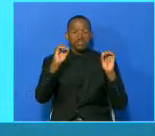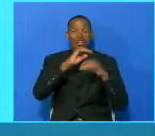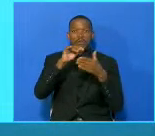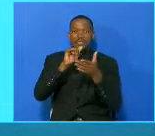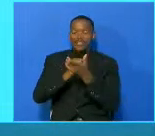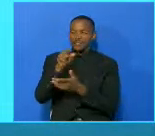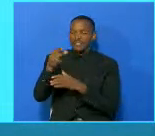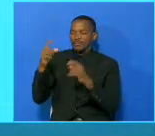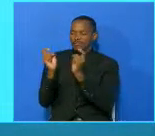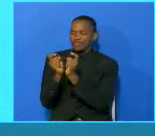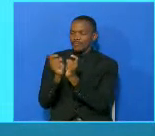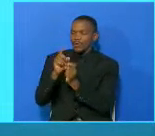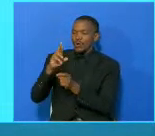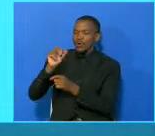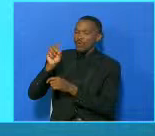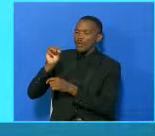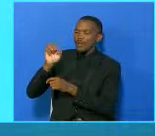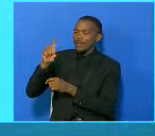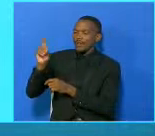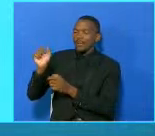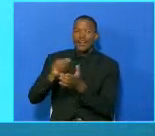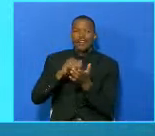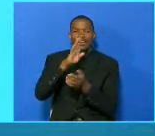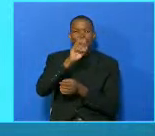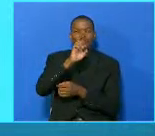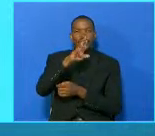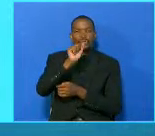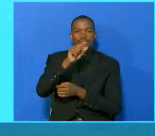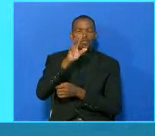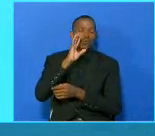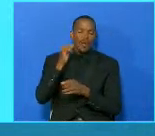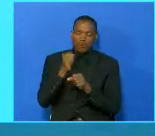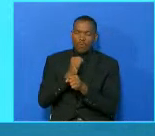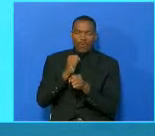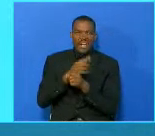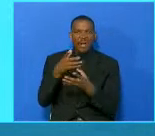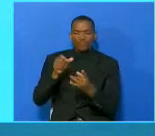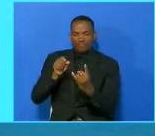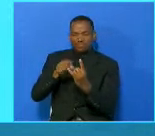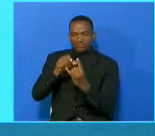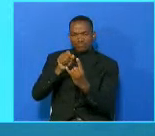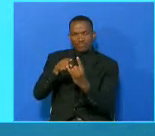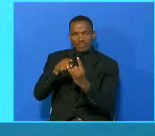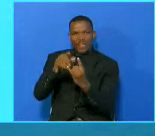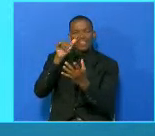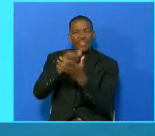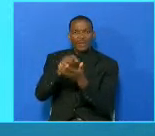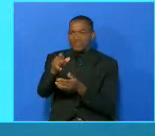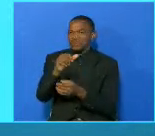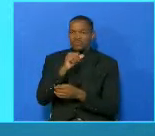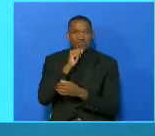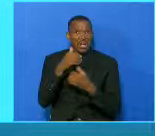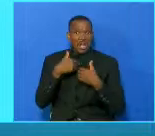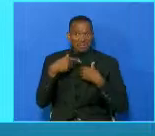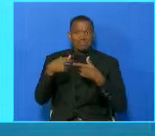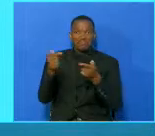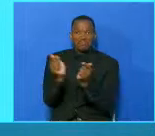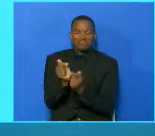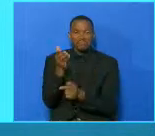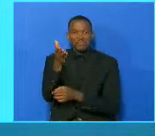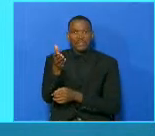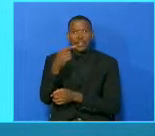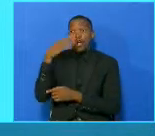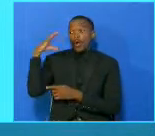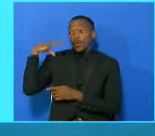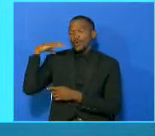bone kgatlhanong le Rwanda le Burundi ba ya go berekela thata mo go noseng dinno. Selo sa reng sa tlhaela mo setlhopheng sa gagwe, Darosa o